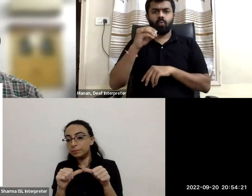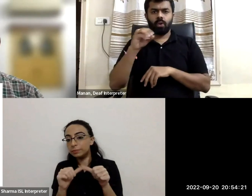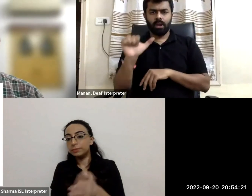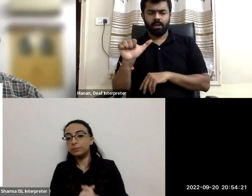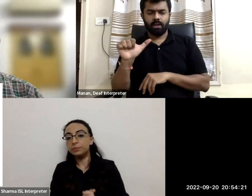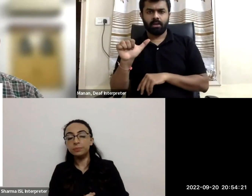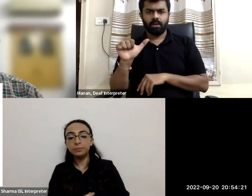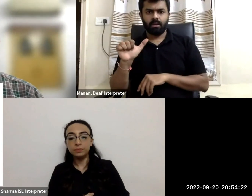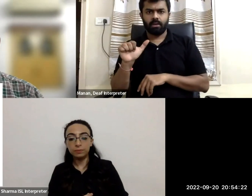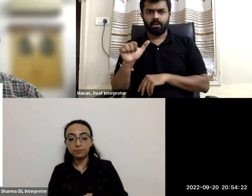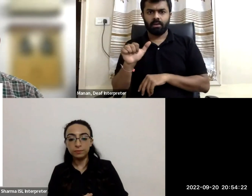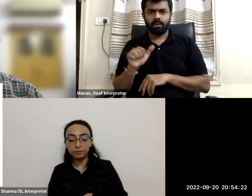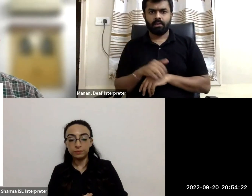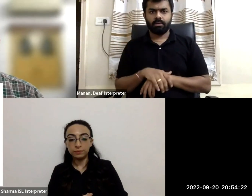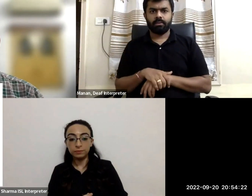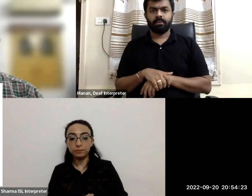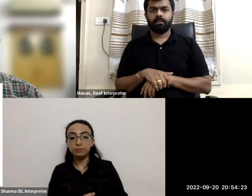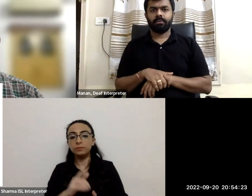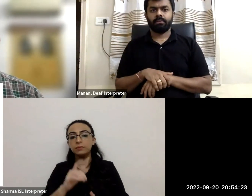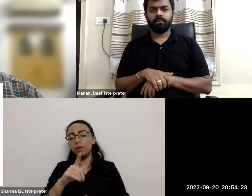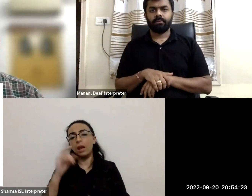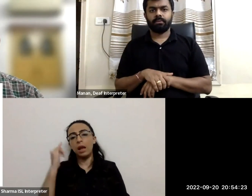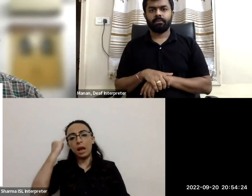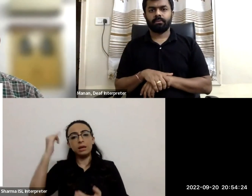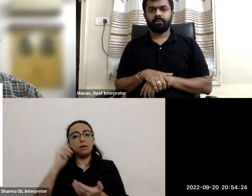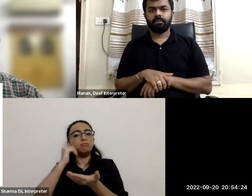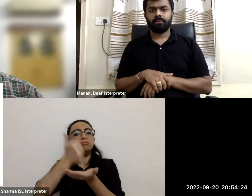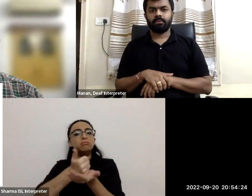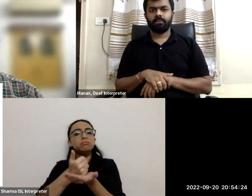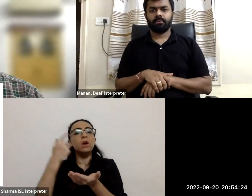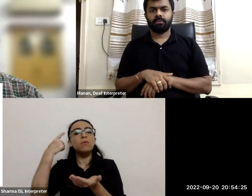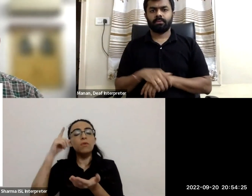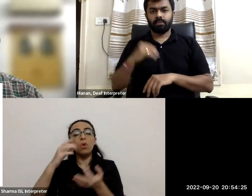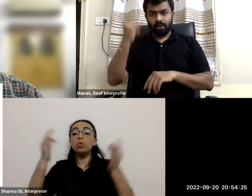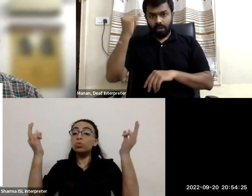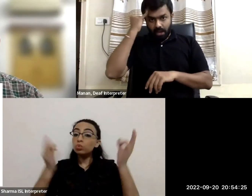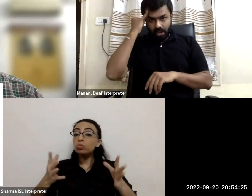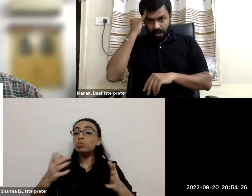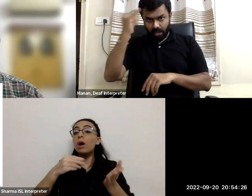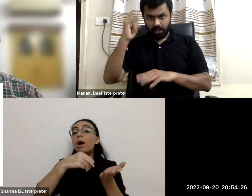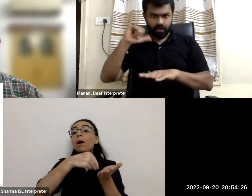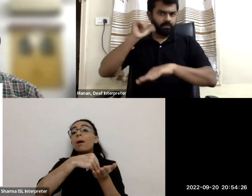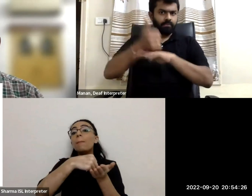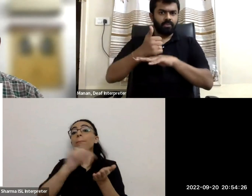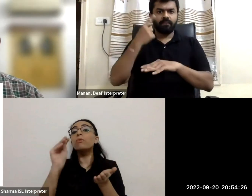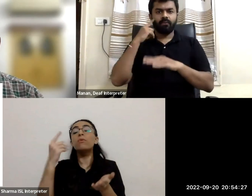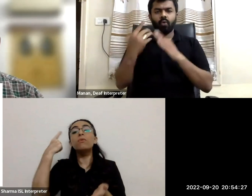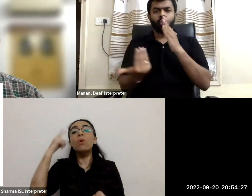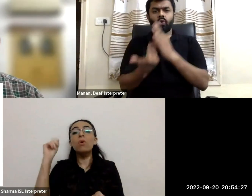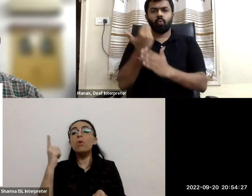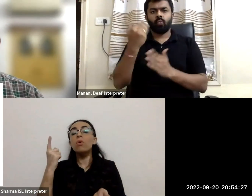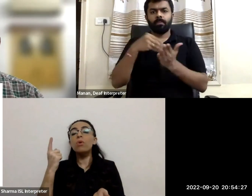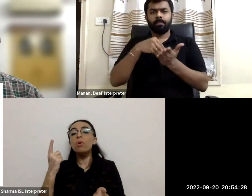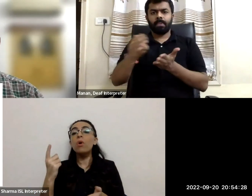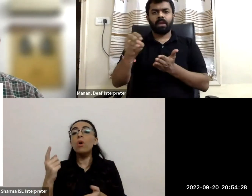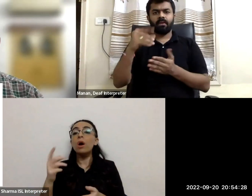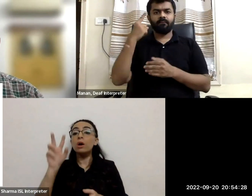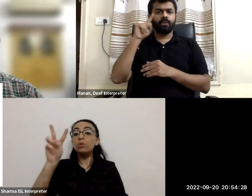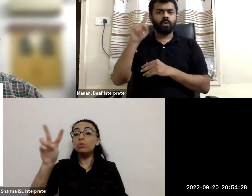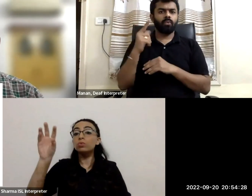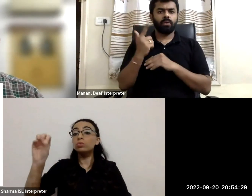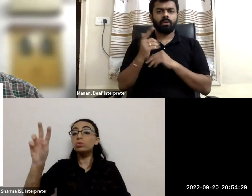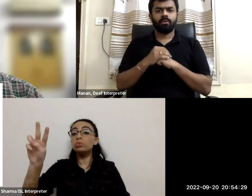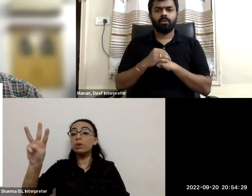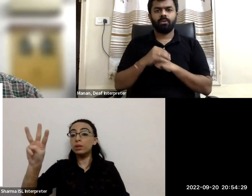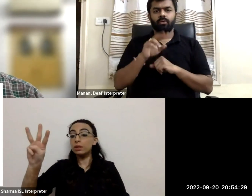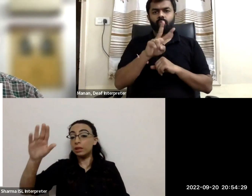There is a proposition to pass a resolution in 2023 on strengthening